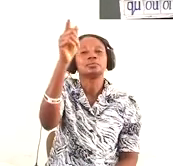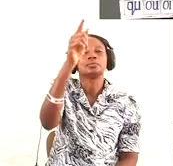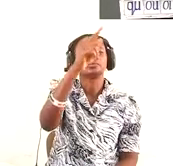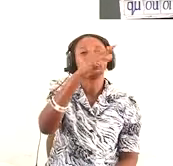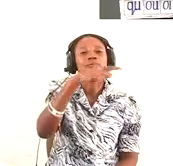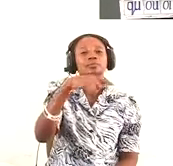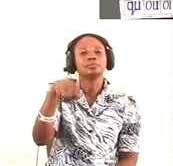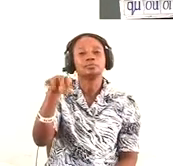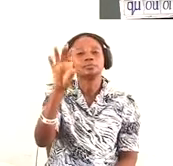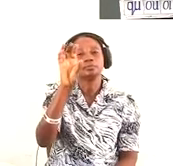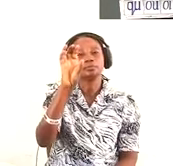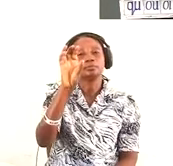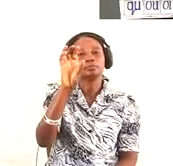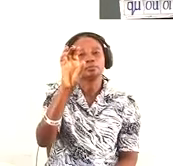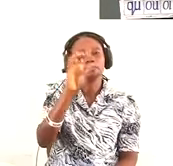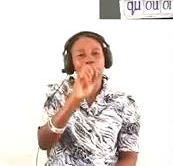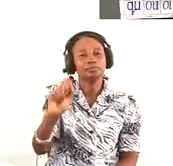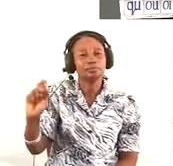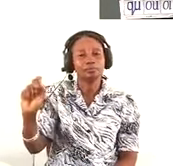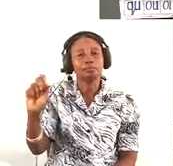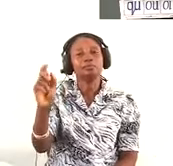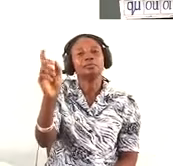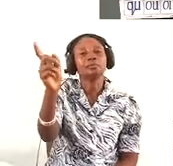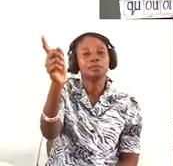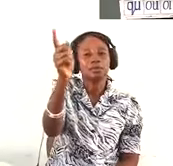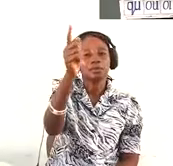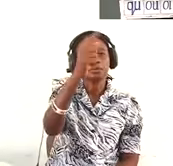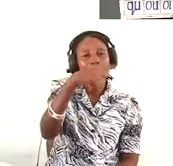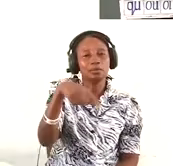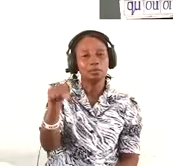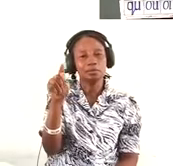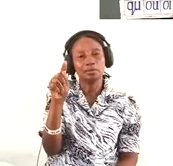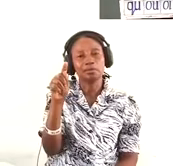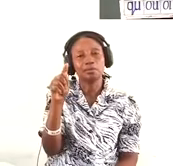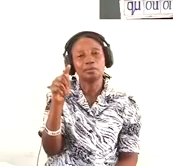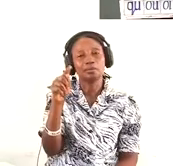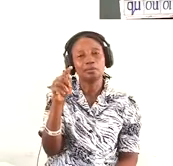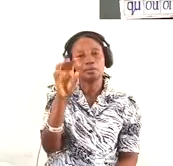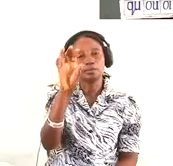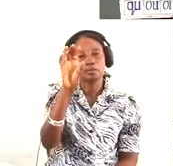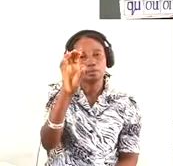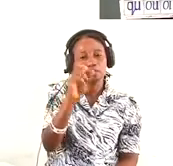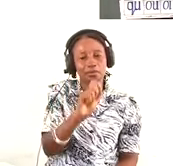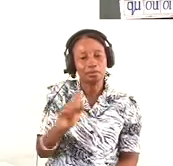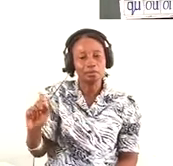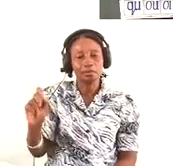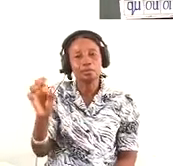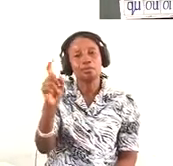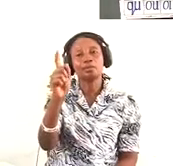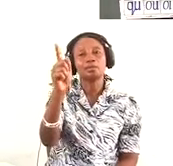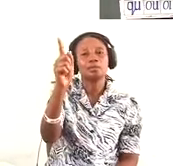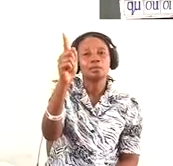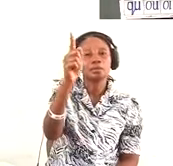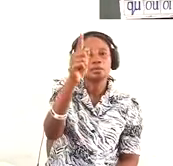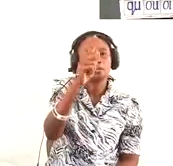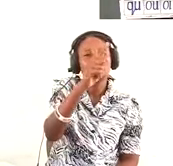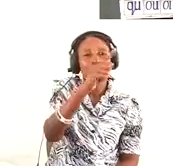Again, around. There we go. Let's start it. Around. That is the